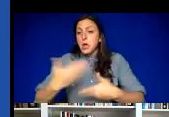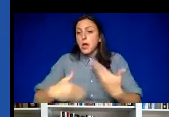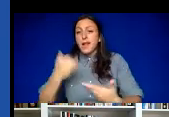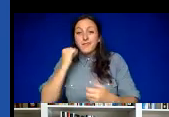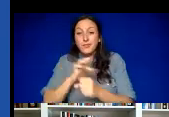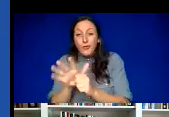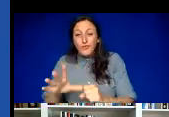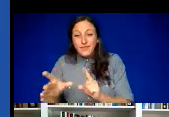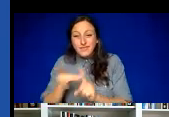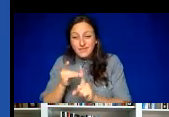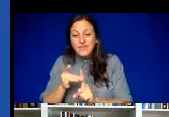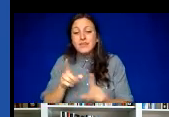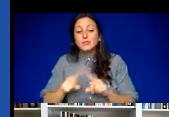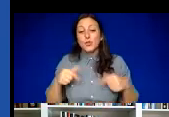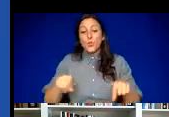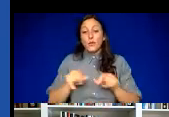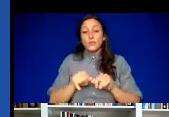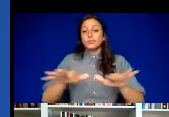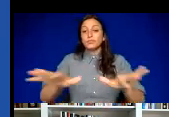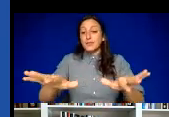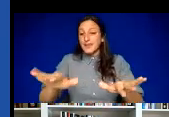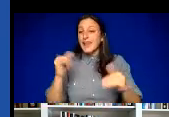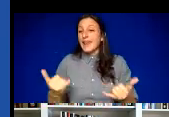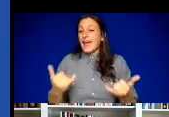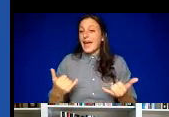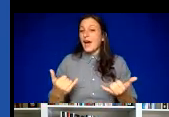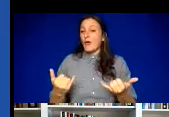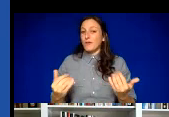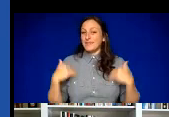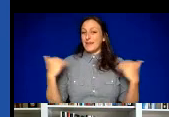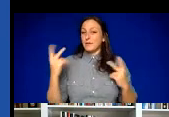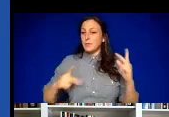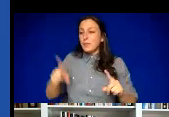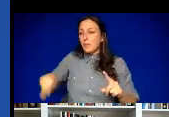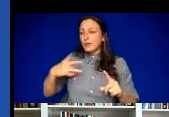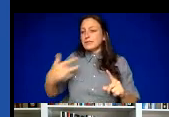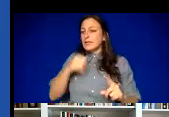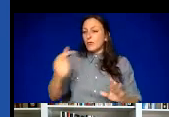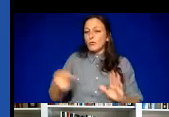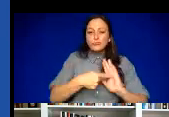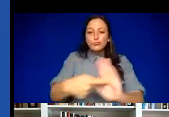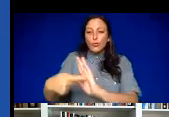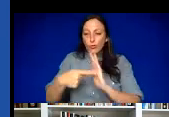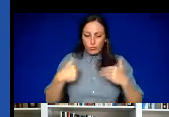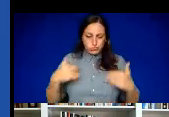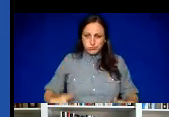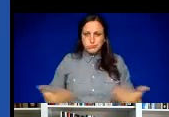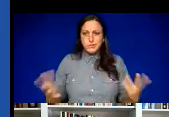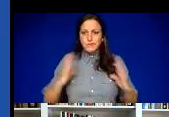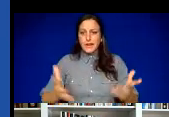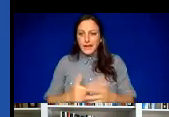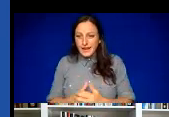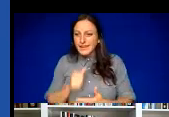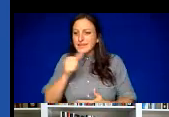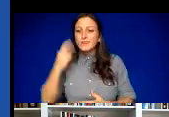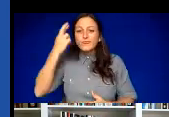this is a population that has higher rates of asymptomatic spread and may be unaware that they actually have it, which is all